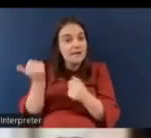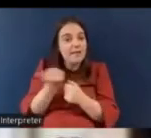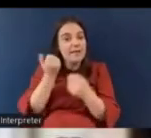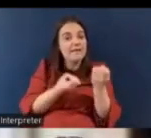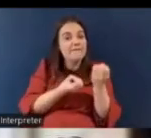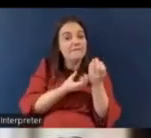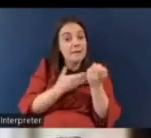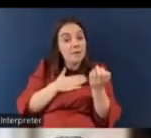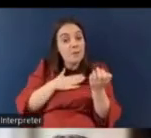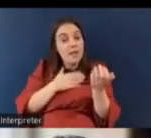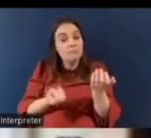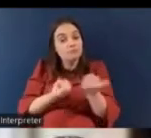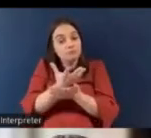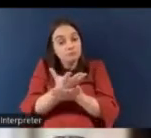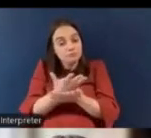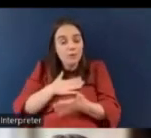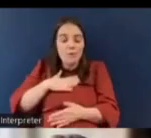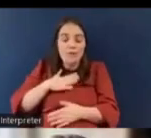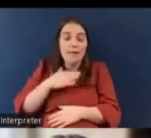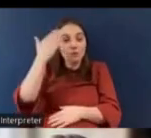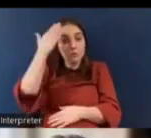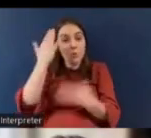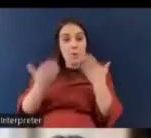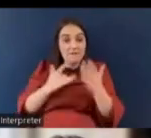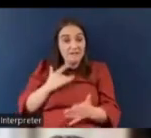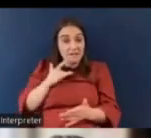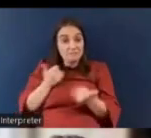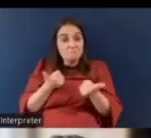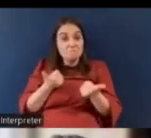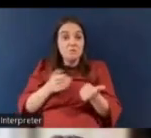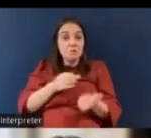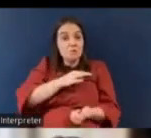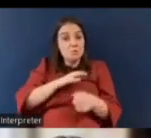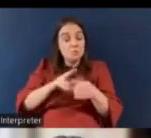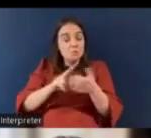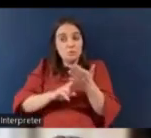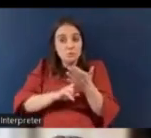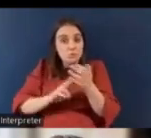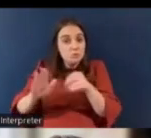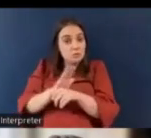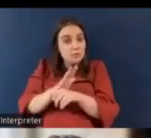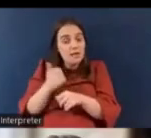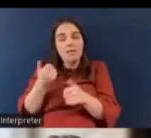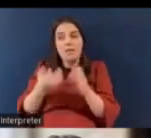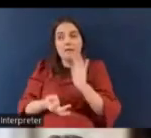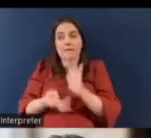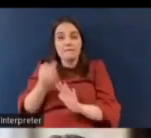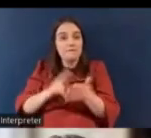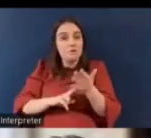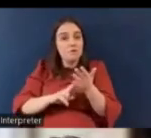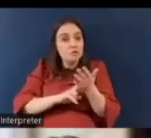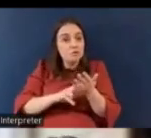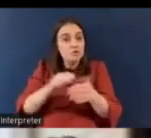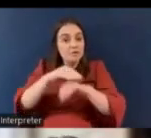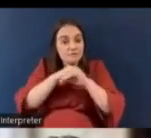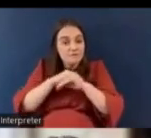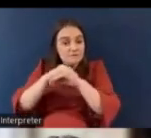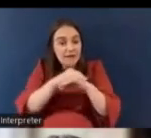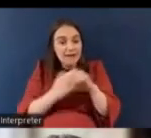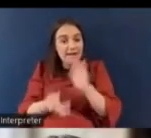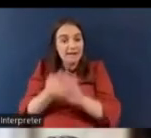feedback you have. We really want to know how usable these toolkits are, if they're user friendly for people who are facilitating